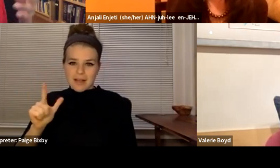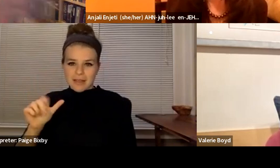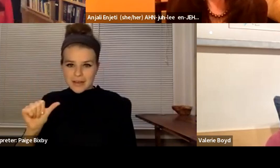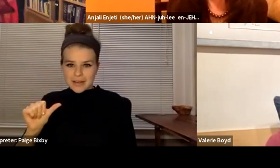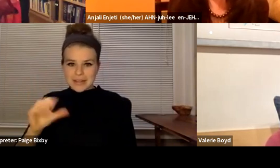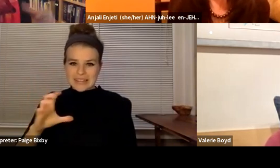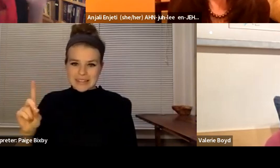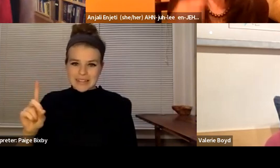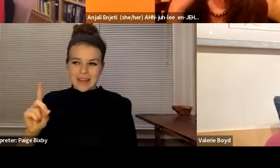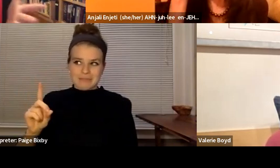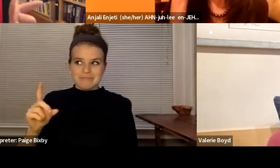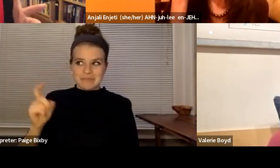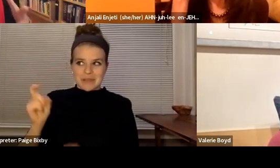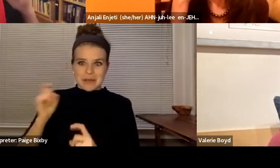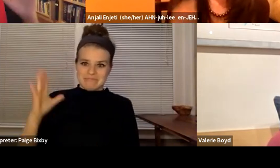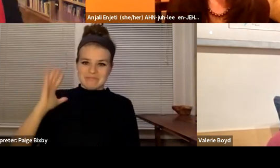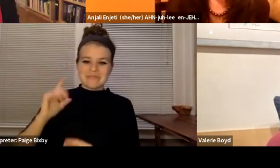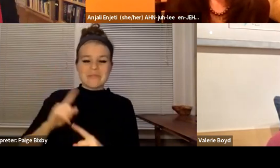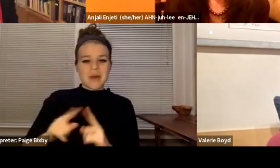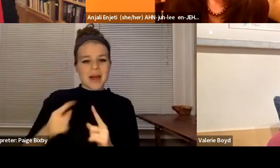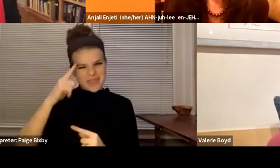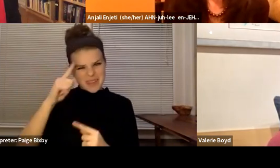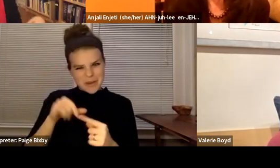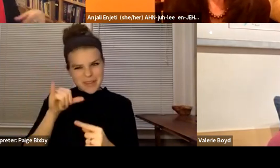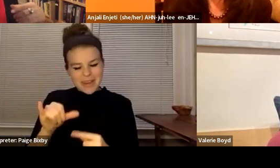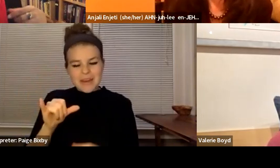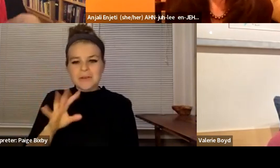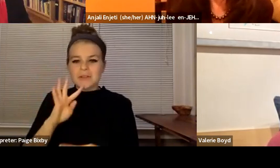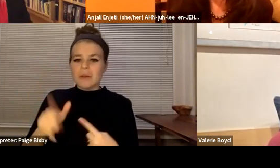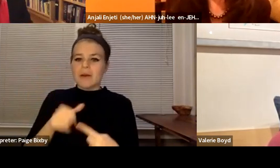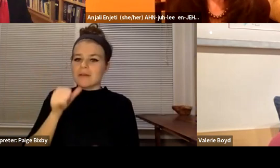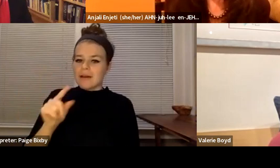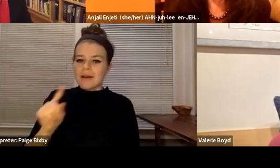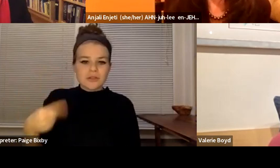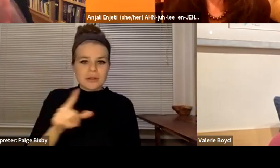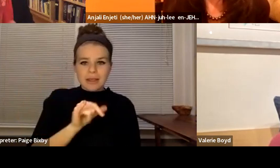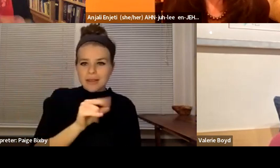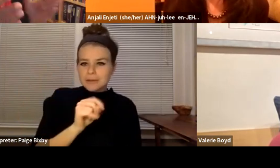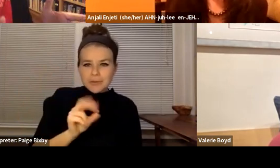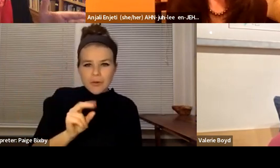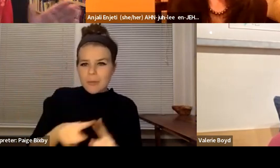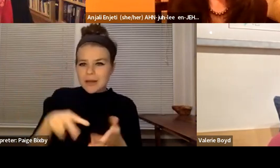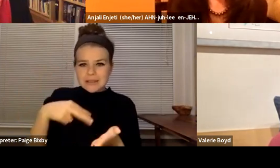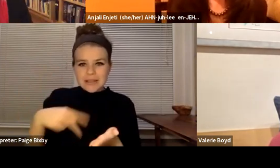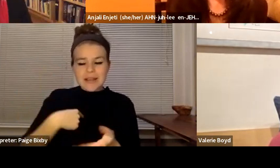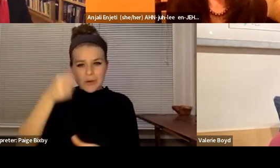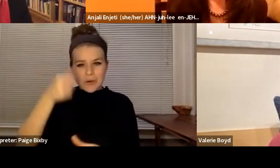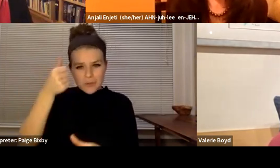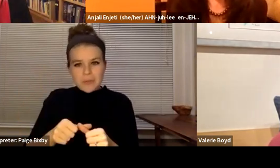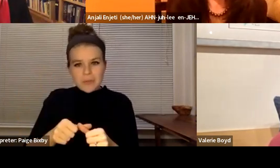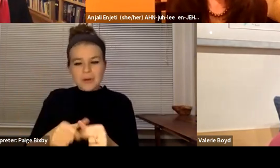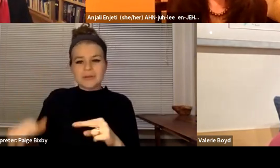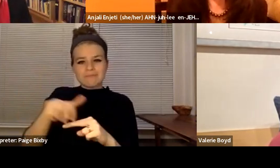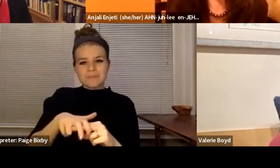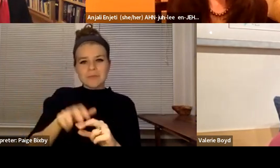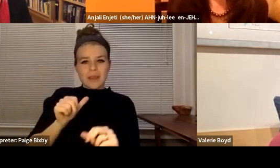that I still have. And I was just thinking about that as just like, we're talking about not just literature, but dance. I remember being in the theater in college, I